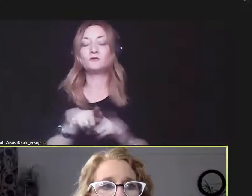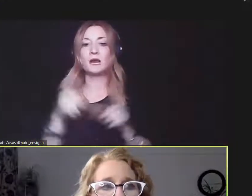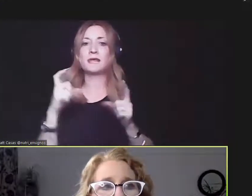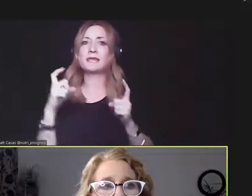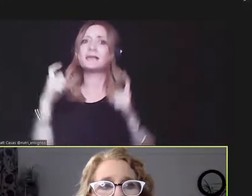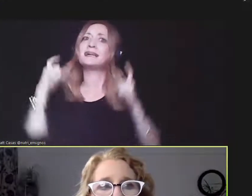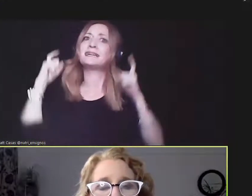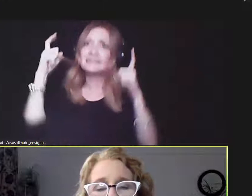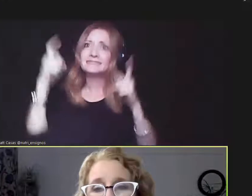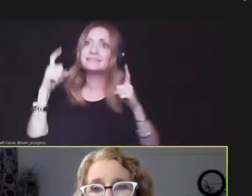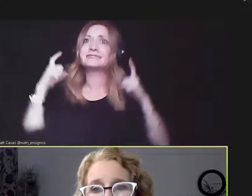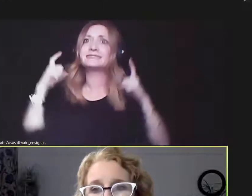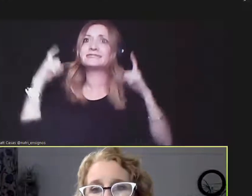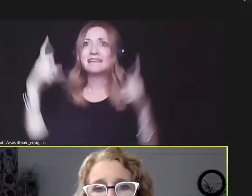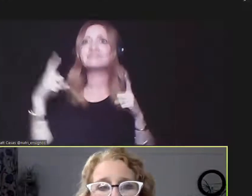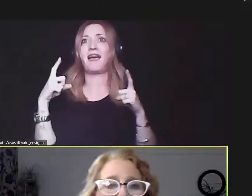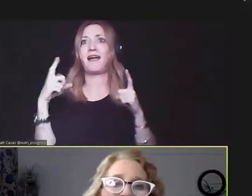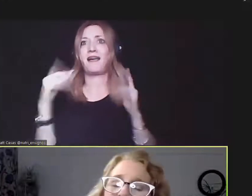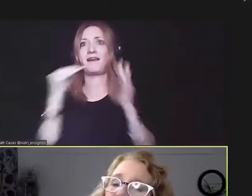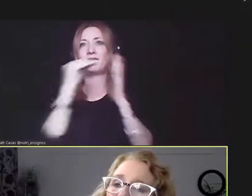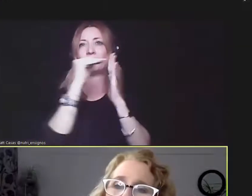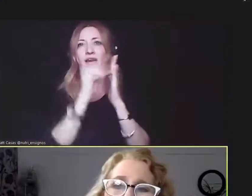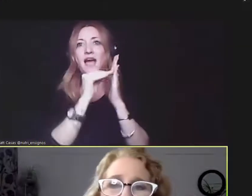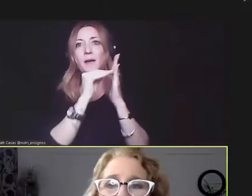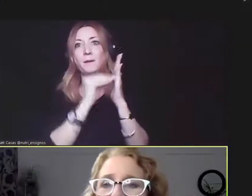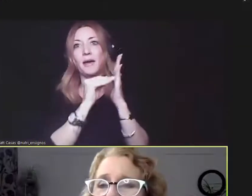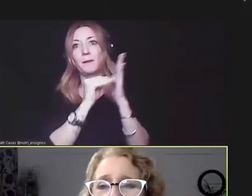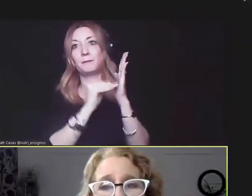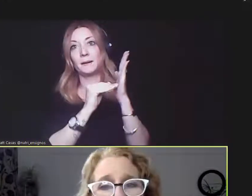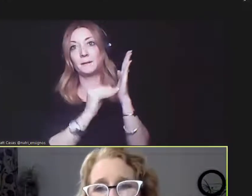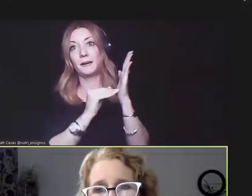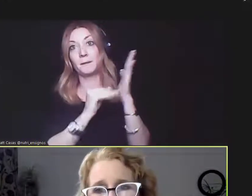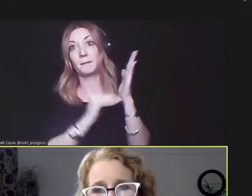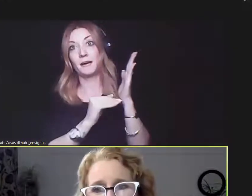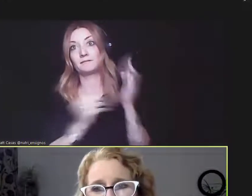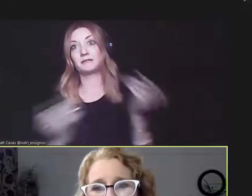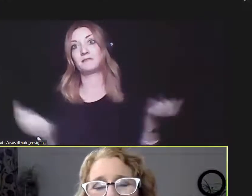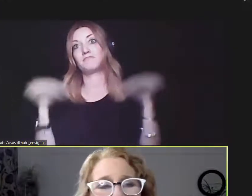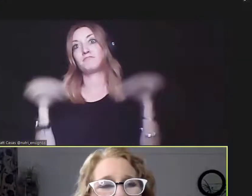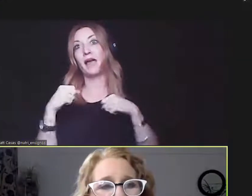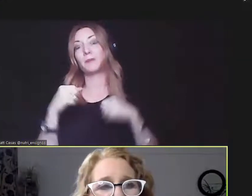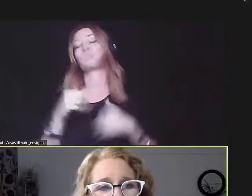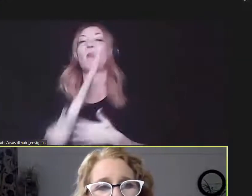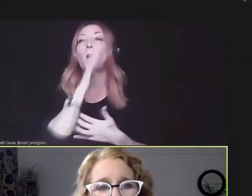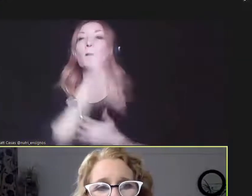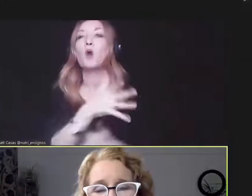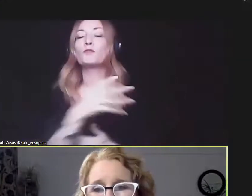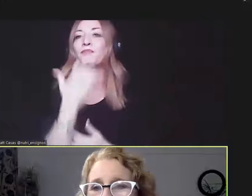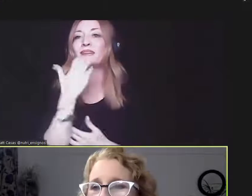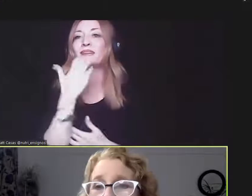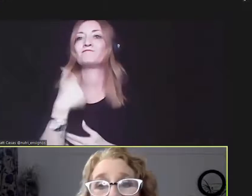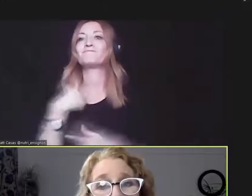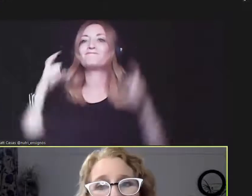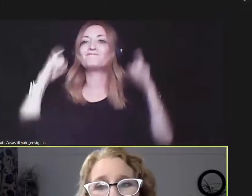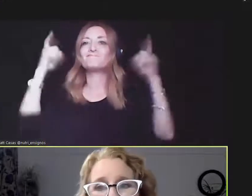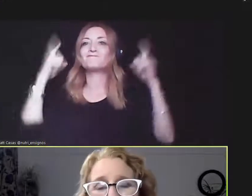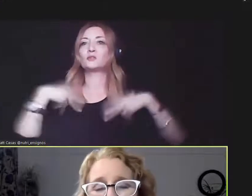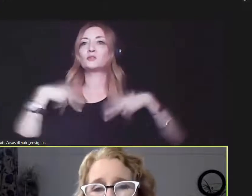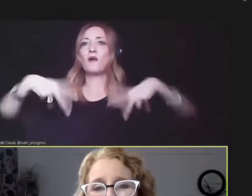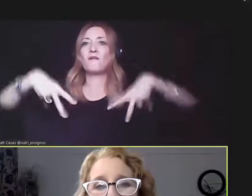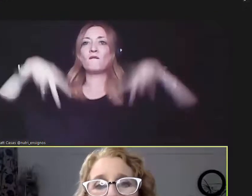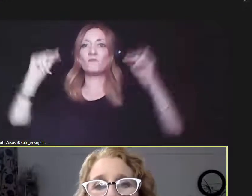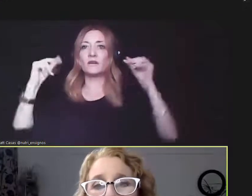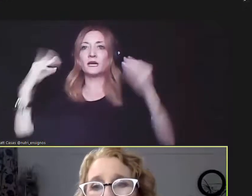symptoms that will make you feel better. But it really will jumpstart the detox process and just make